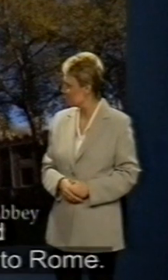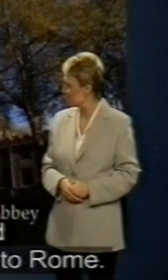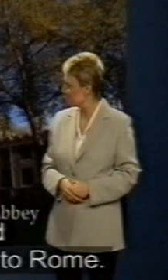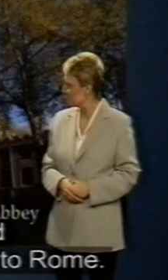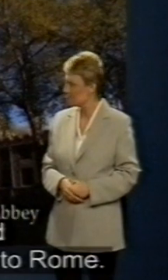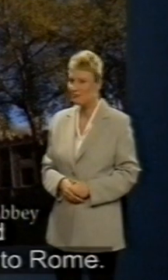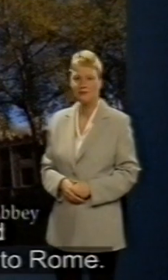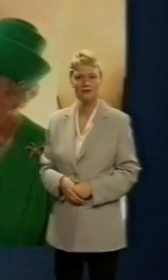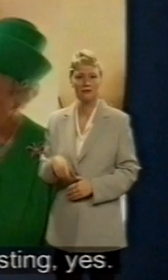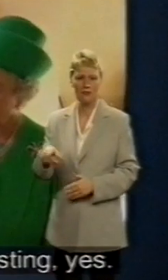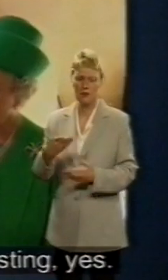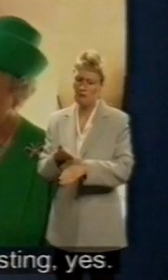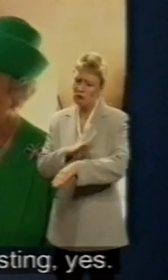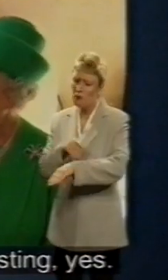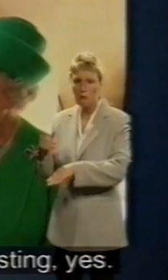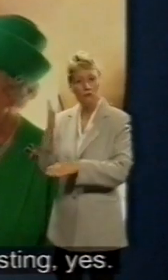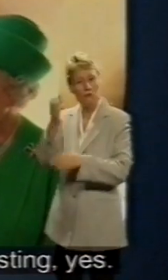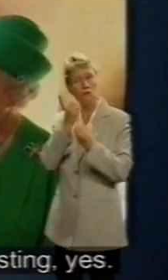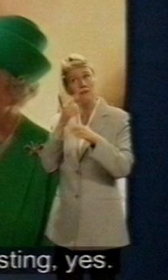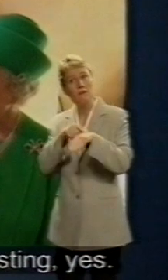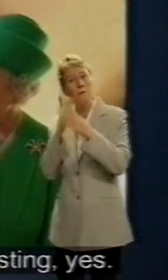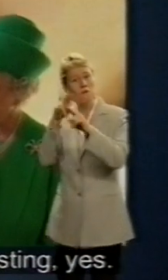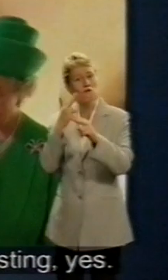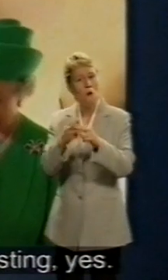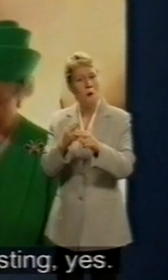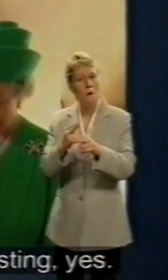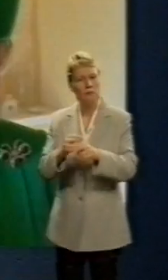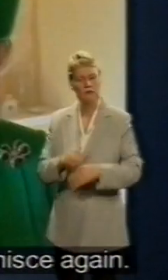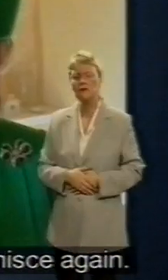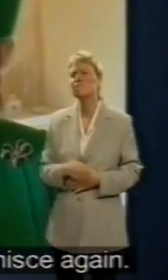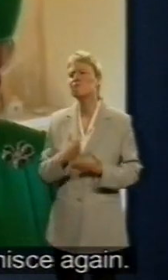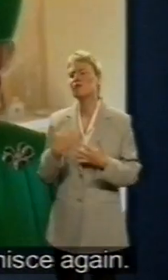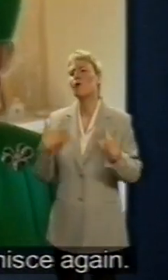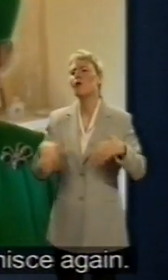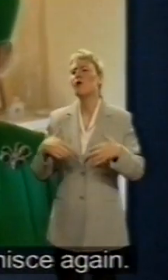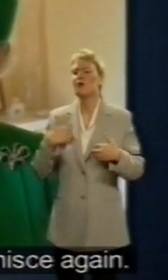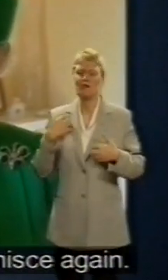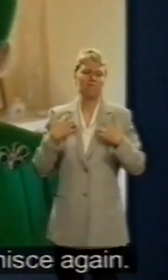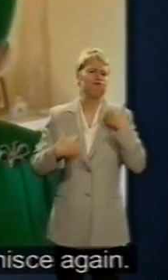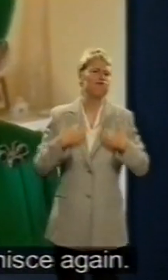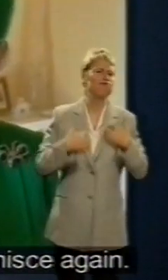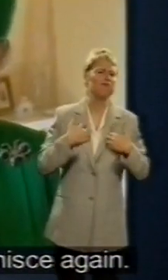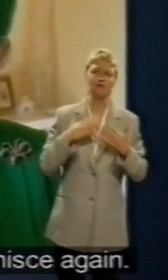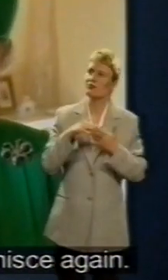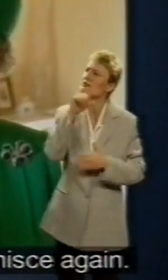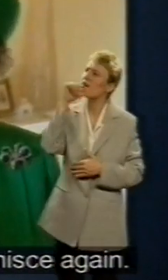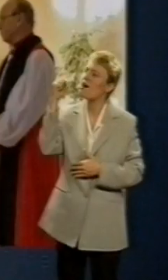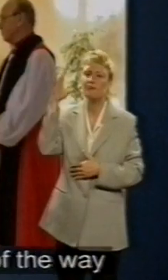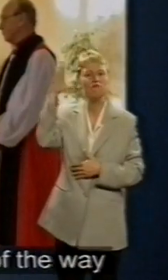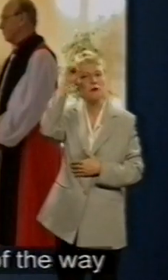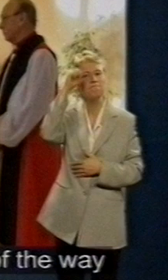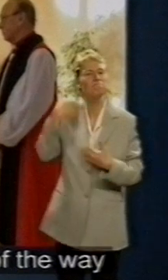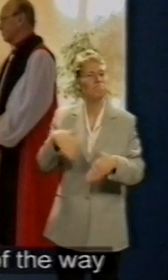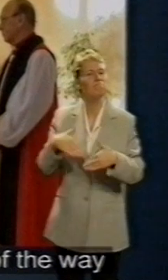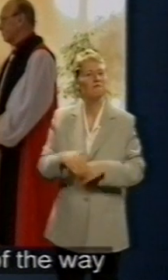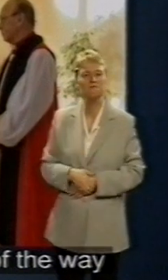You had a wonderful visit to Rome, didn't you? Well, it was very interesting, yes. And so it was nice to reminisce again. Isn't